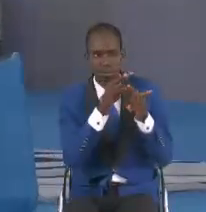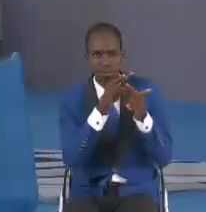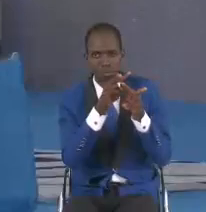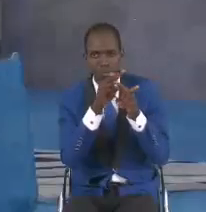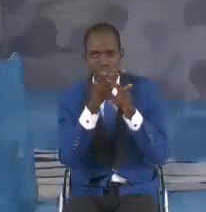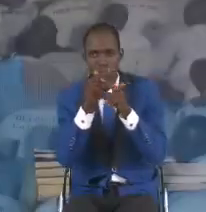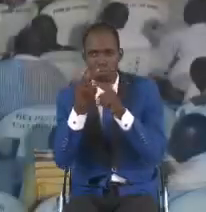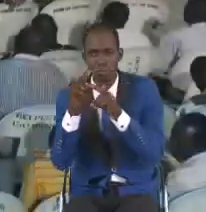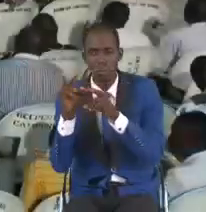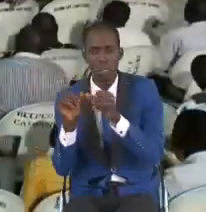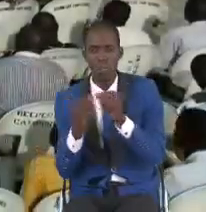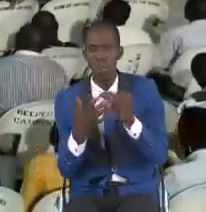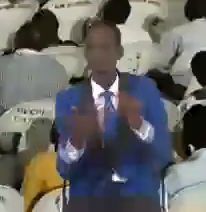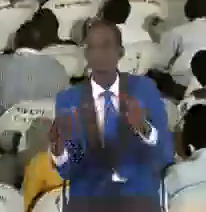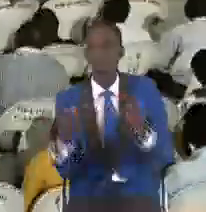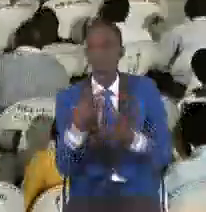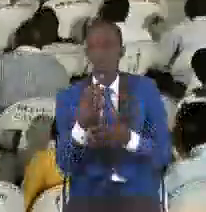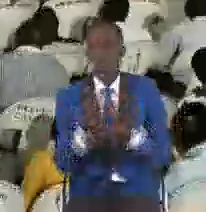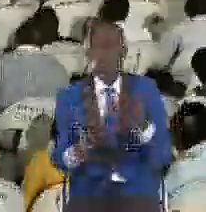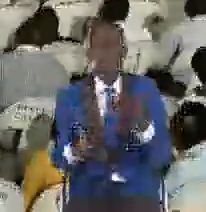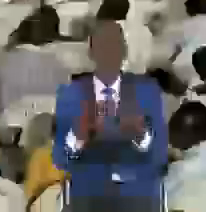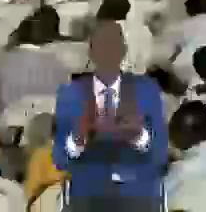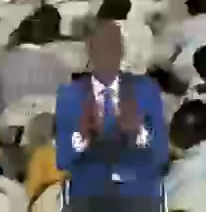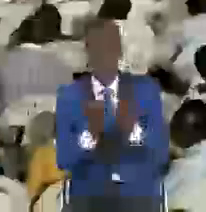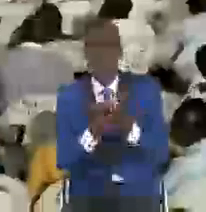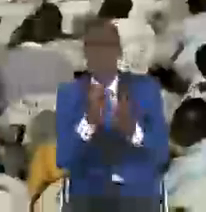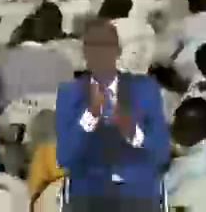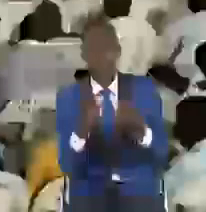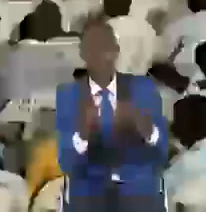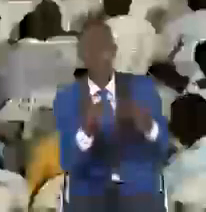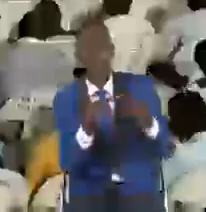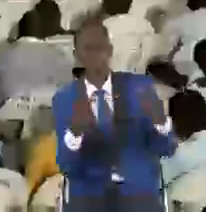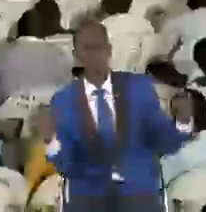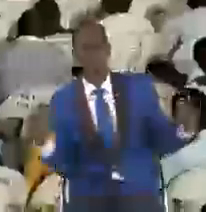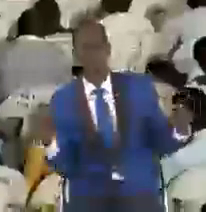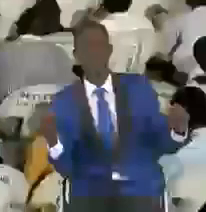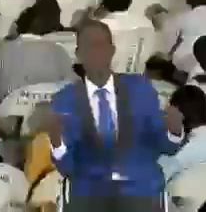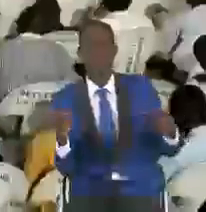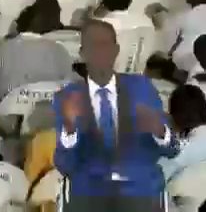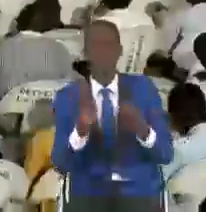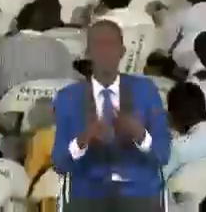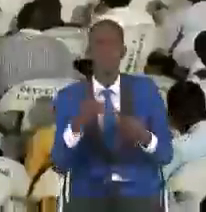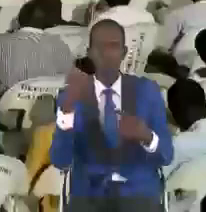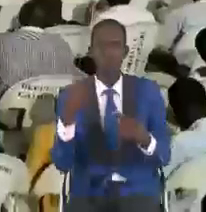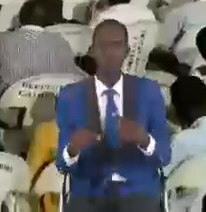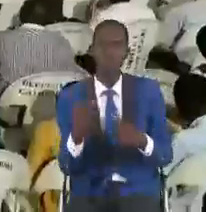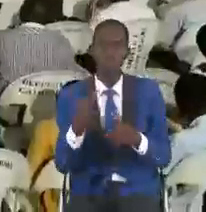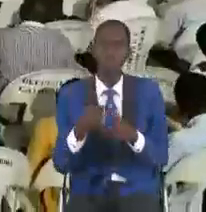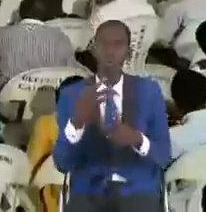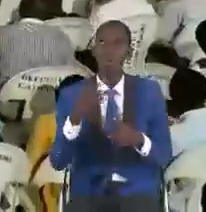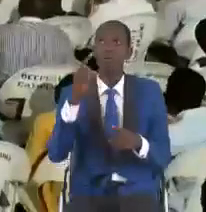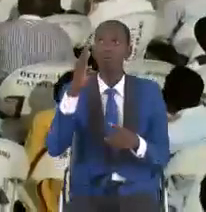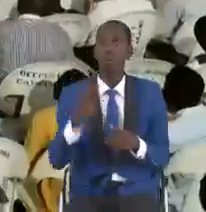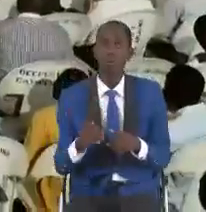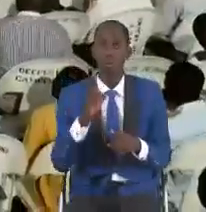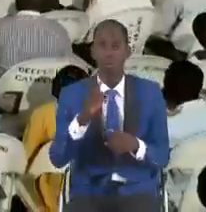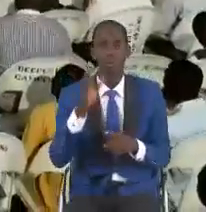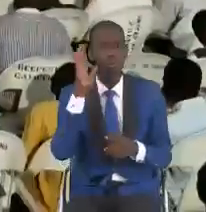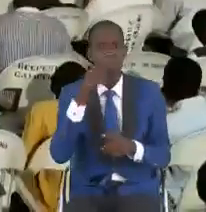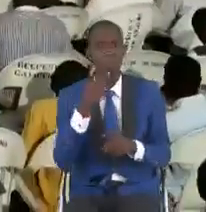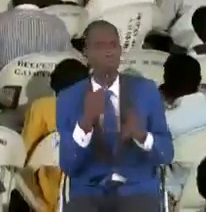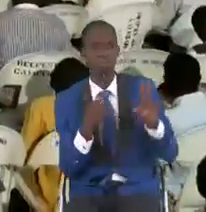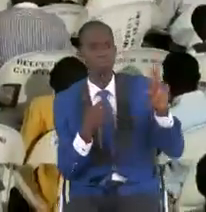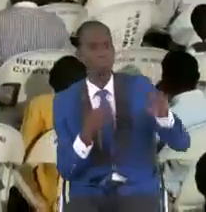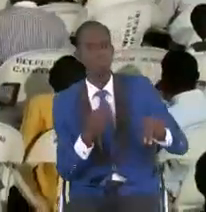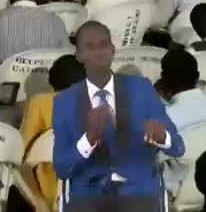you. And whatever is contrary to the revealed word, you'll say, no, I can't go that way.